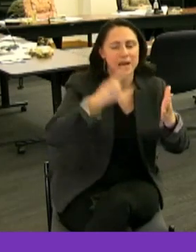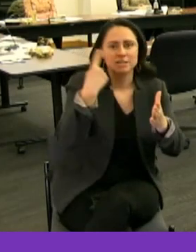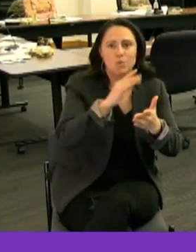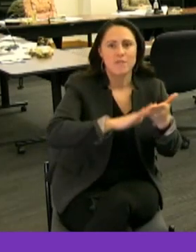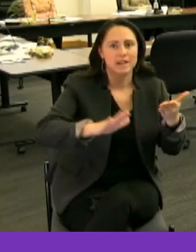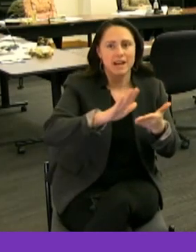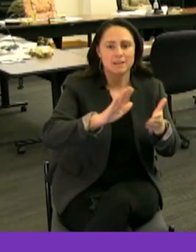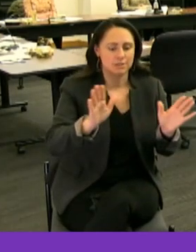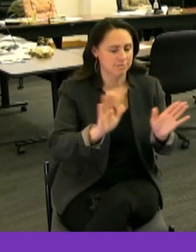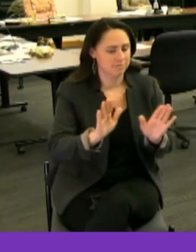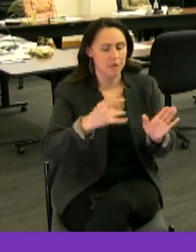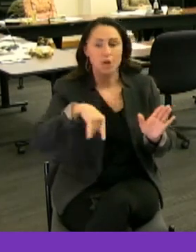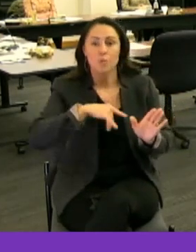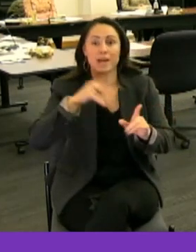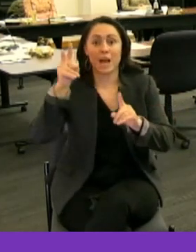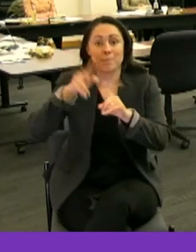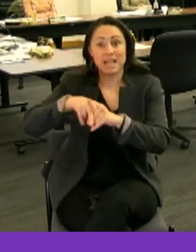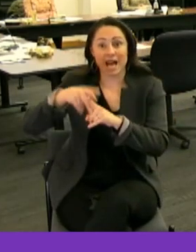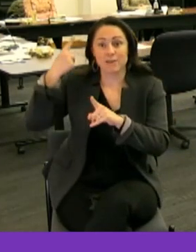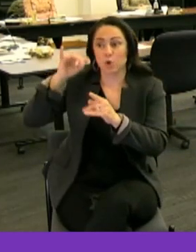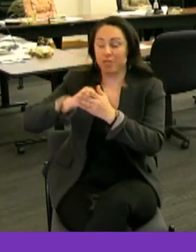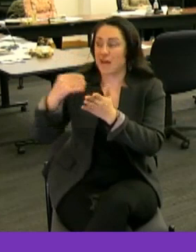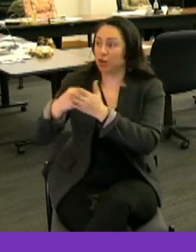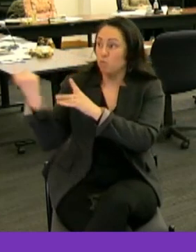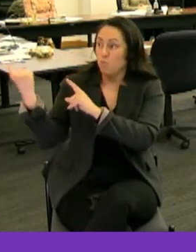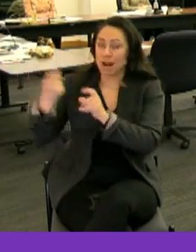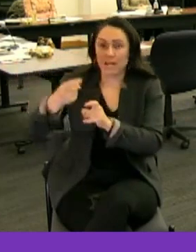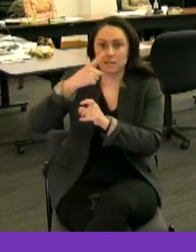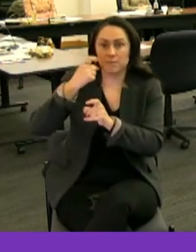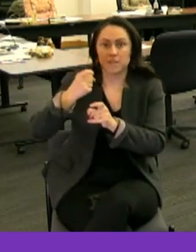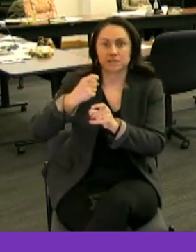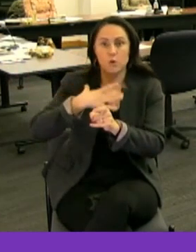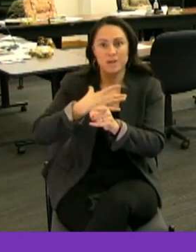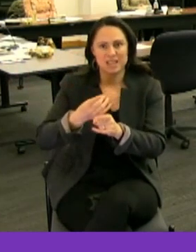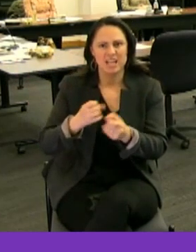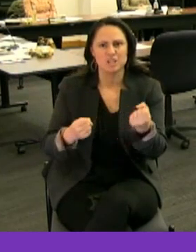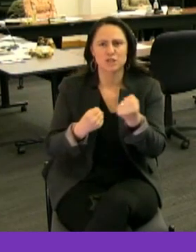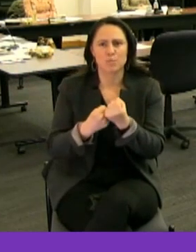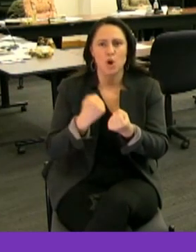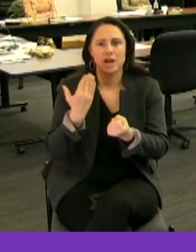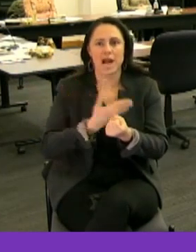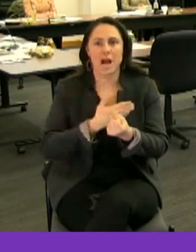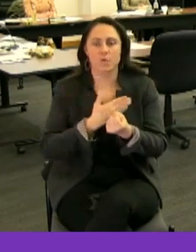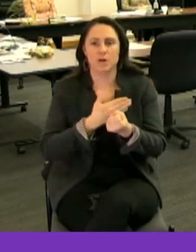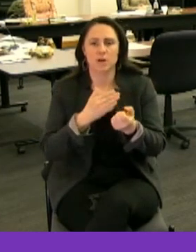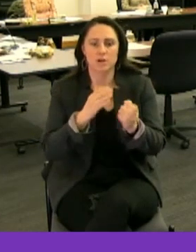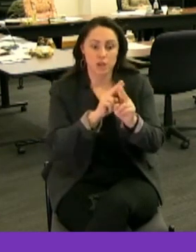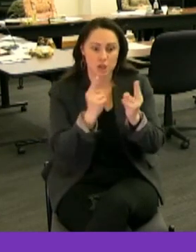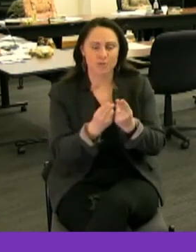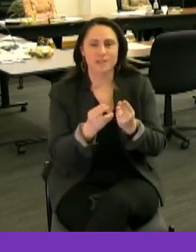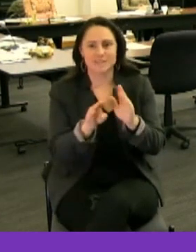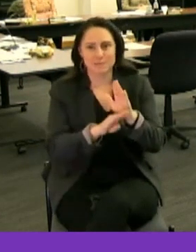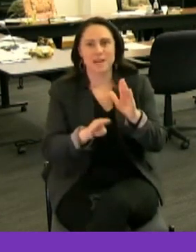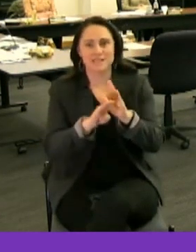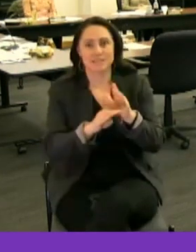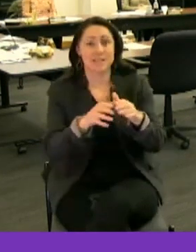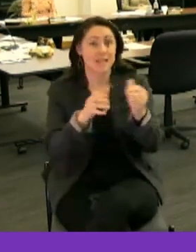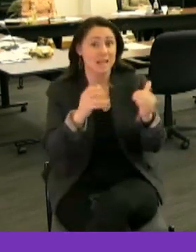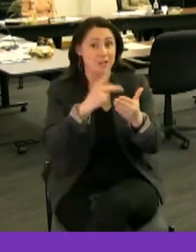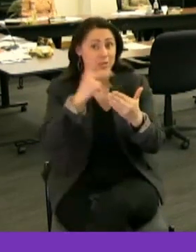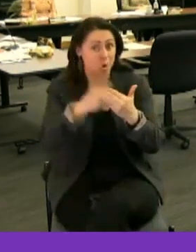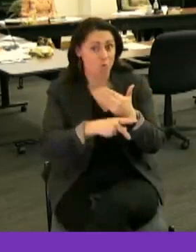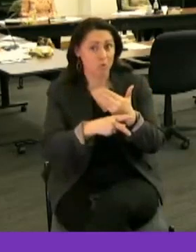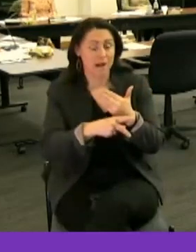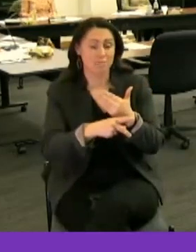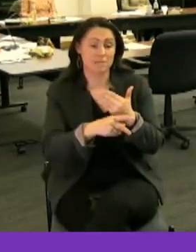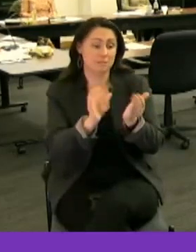that we apply for as a grant because we like to support our unions, basically. I mean, a lot of these programs